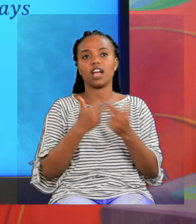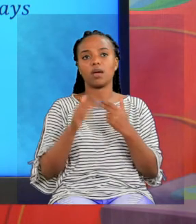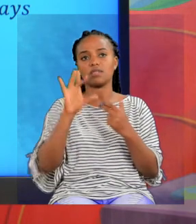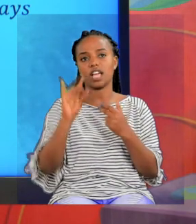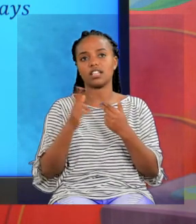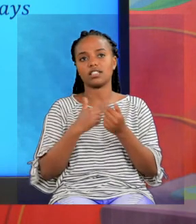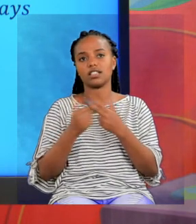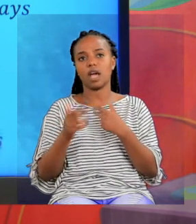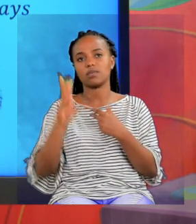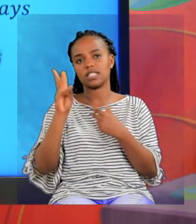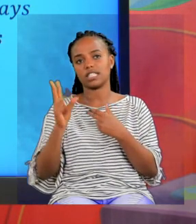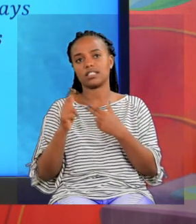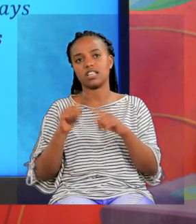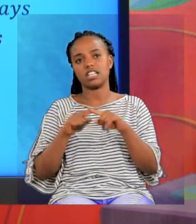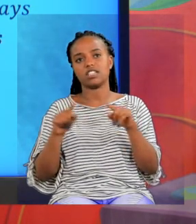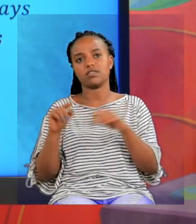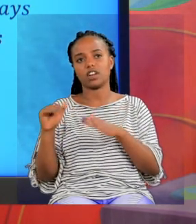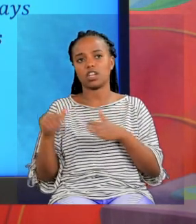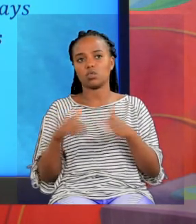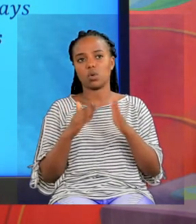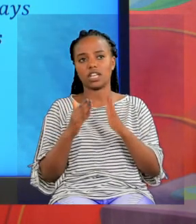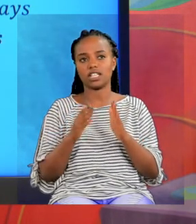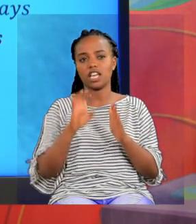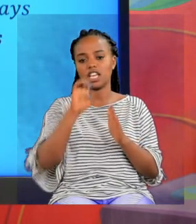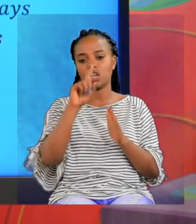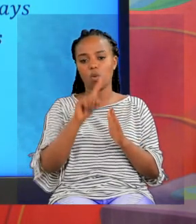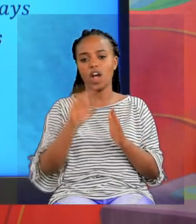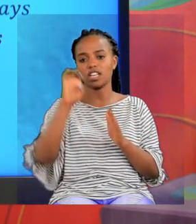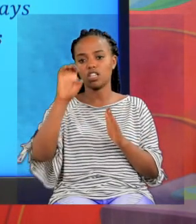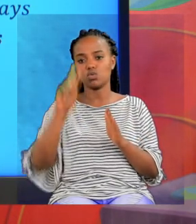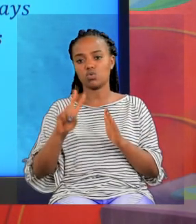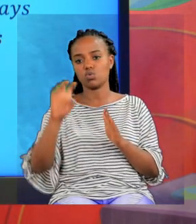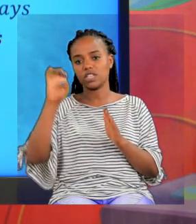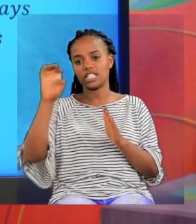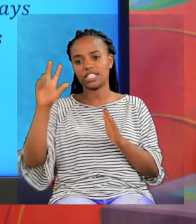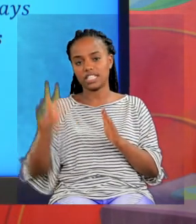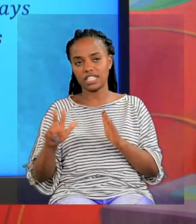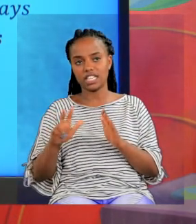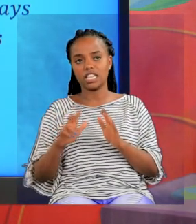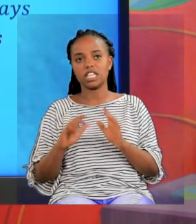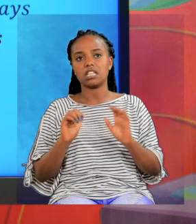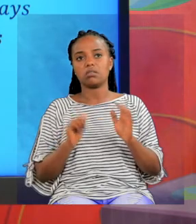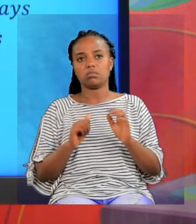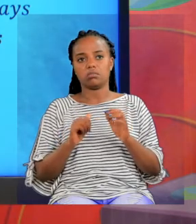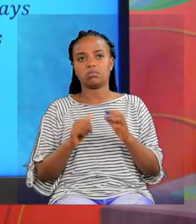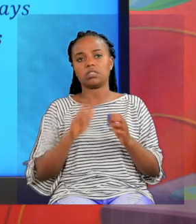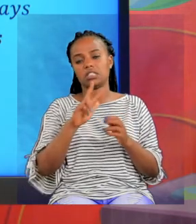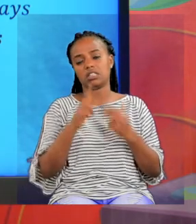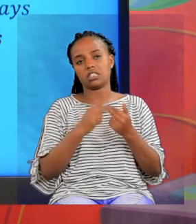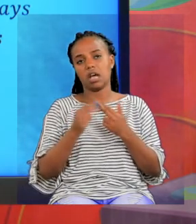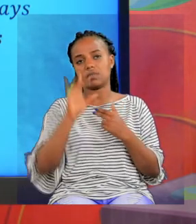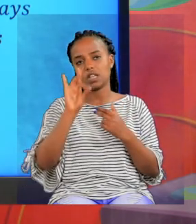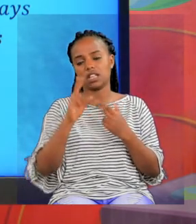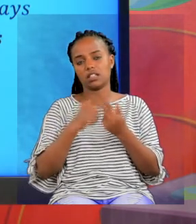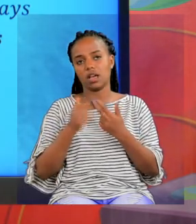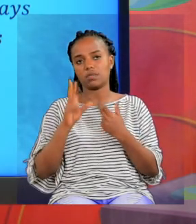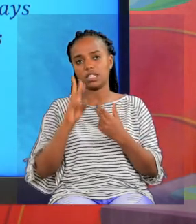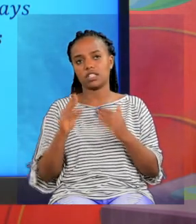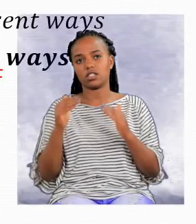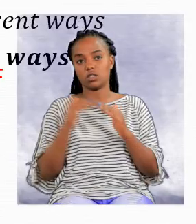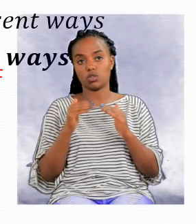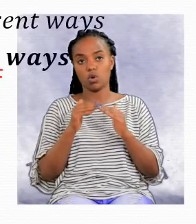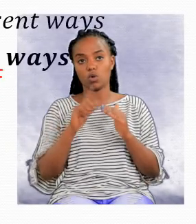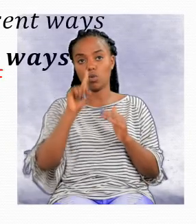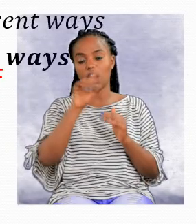3 × 8 × 6 different ways. So E1, E2, and E3 simultaneously occurs in 3 × 8 × 6, which is equal